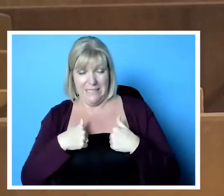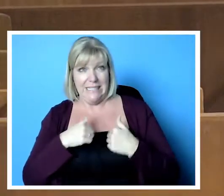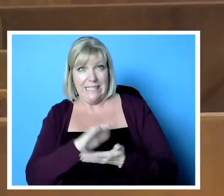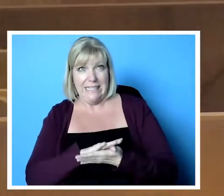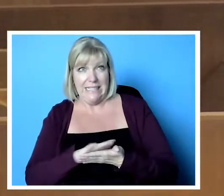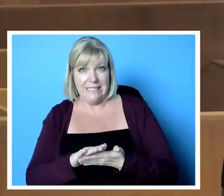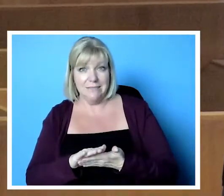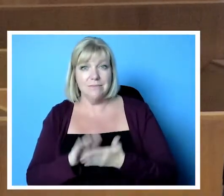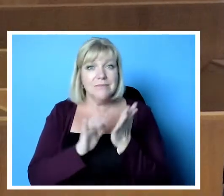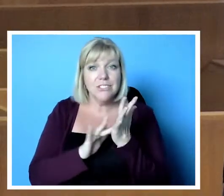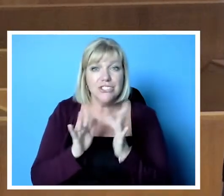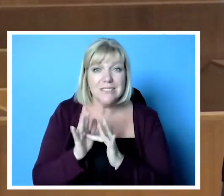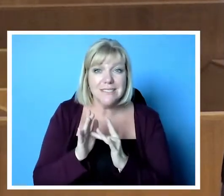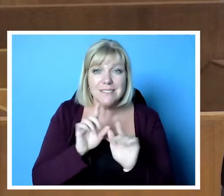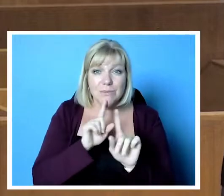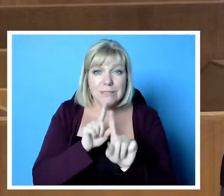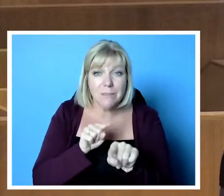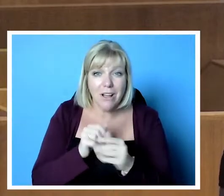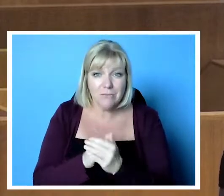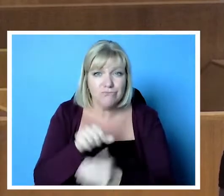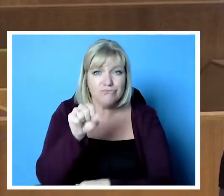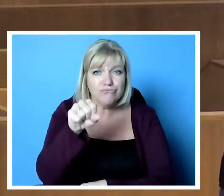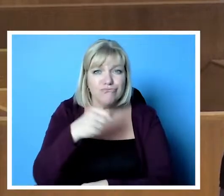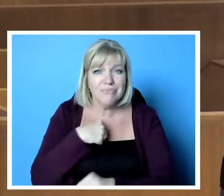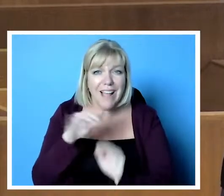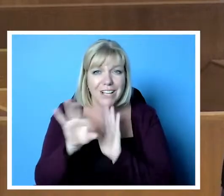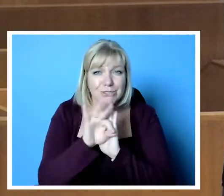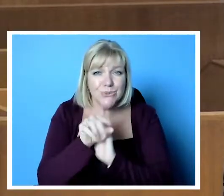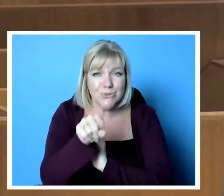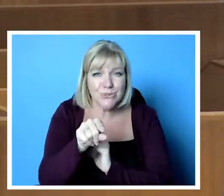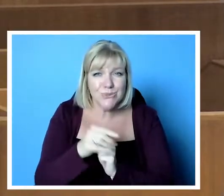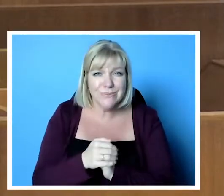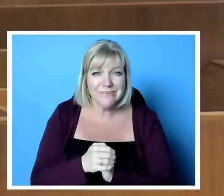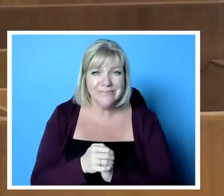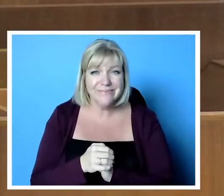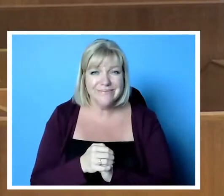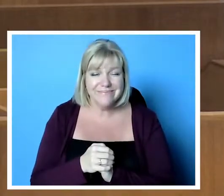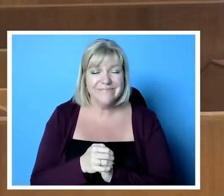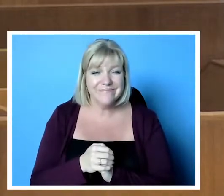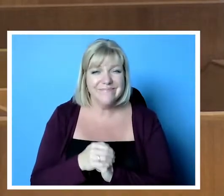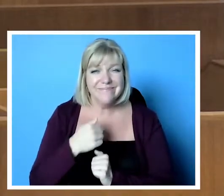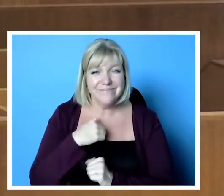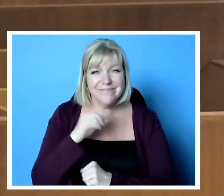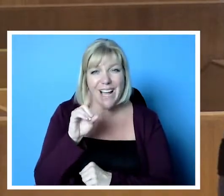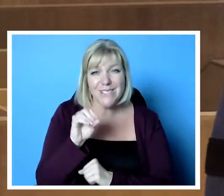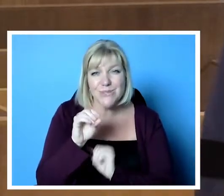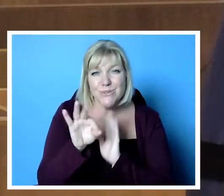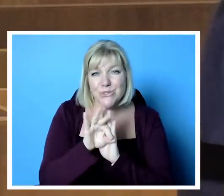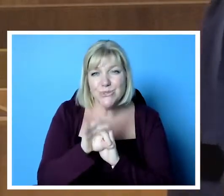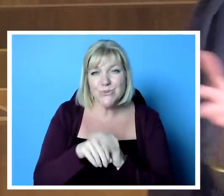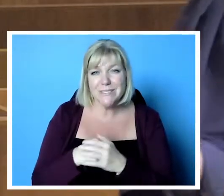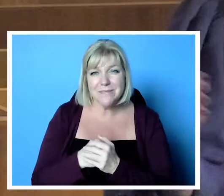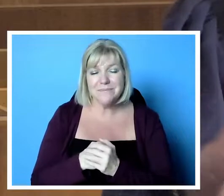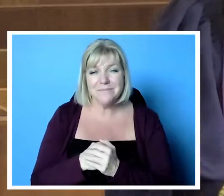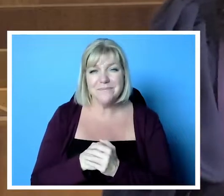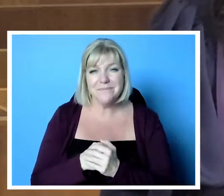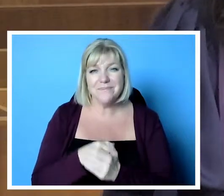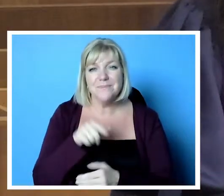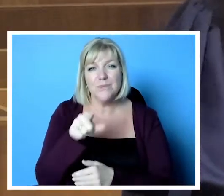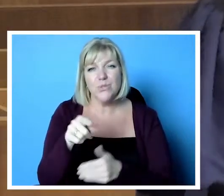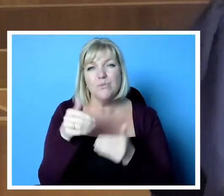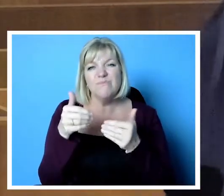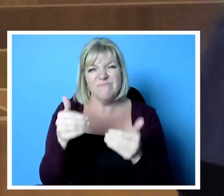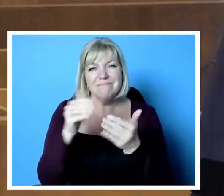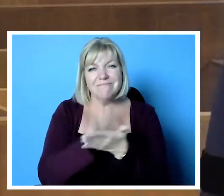And Jesus said, I do choose. I do choose. Be made clean.